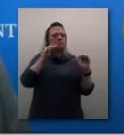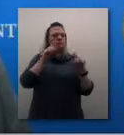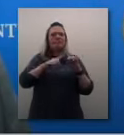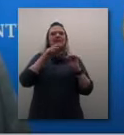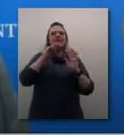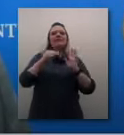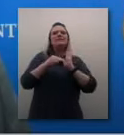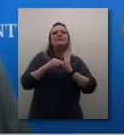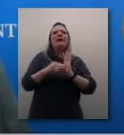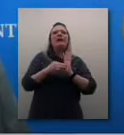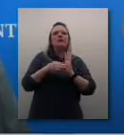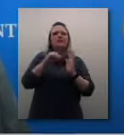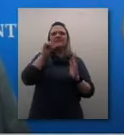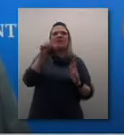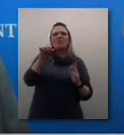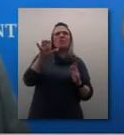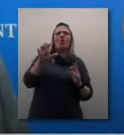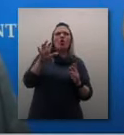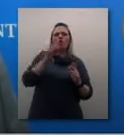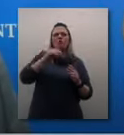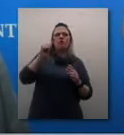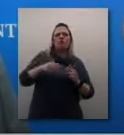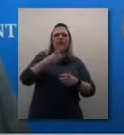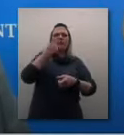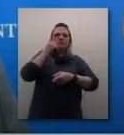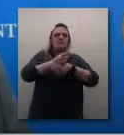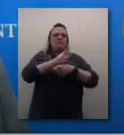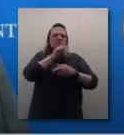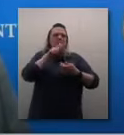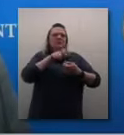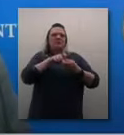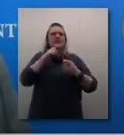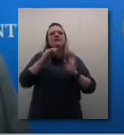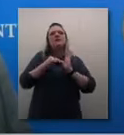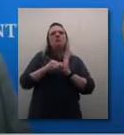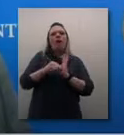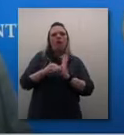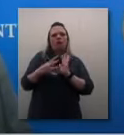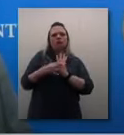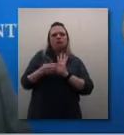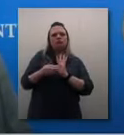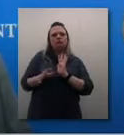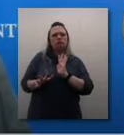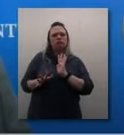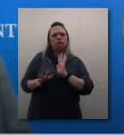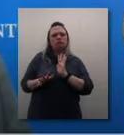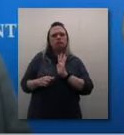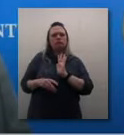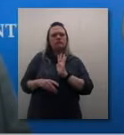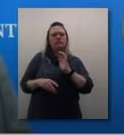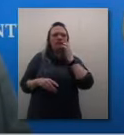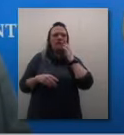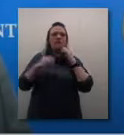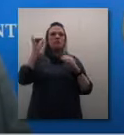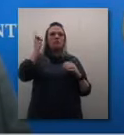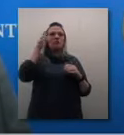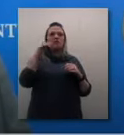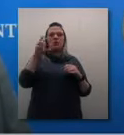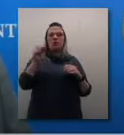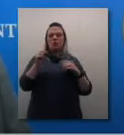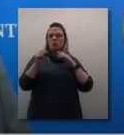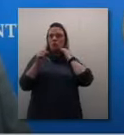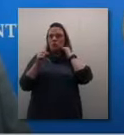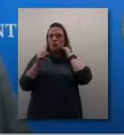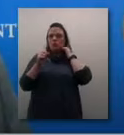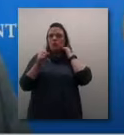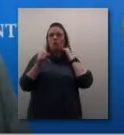not a model. It's not 100% correct. The Buffalo News reported yesterday that a professor, I believe out of